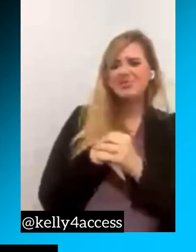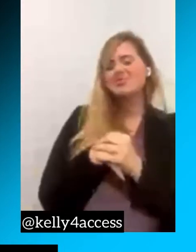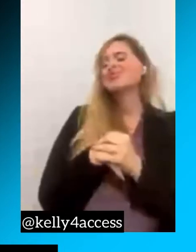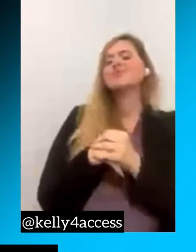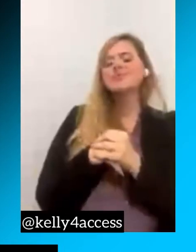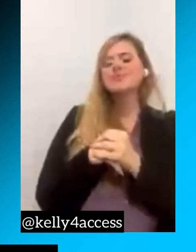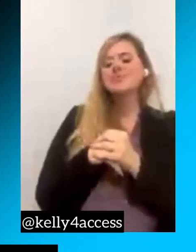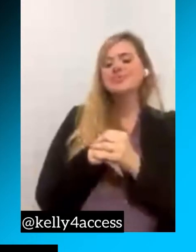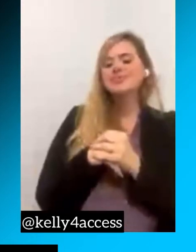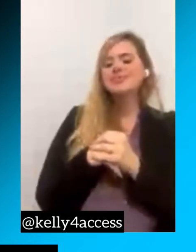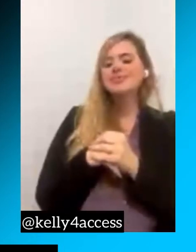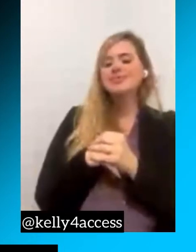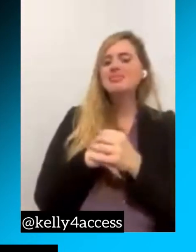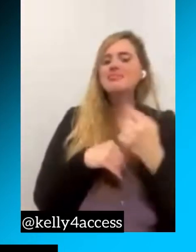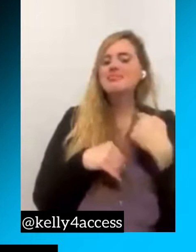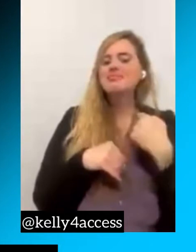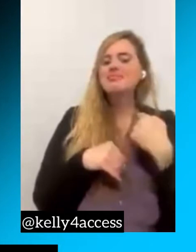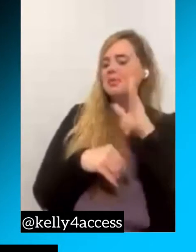positive that it will.